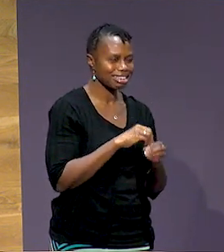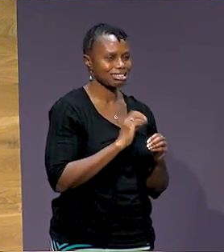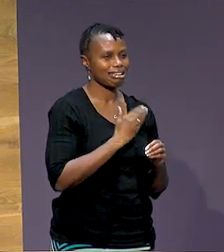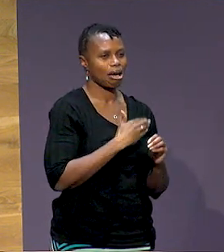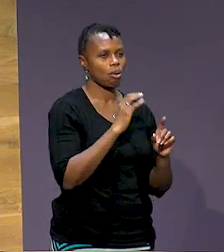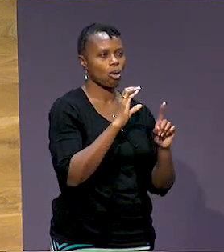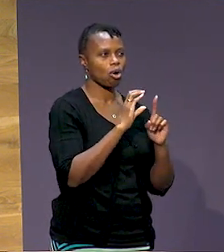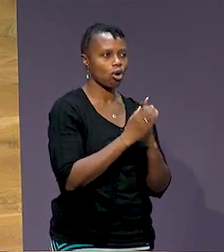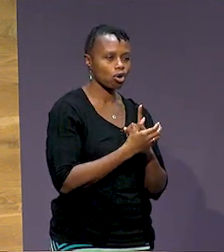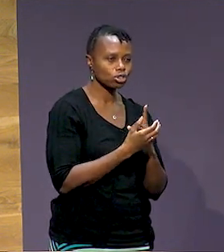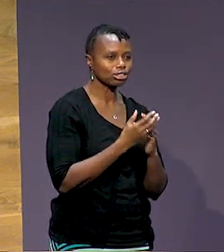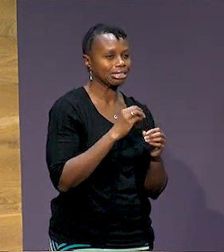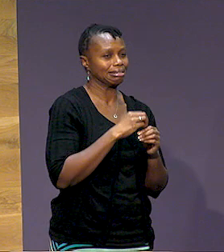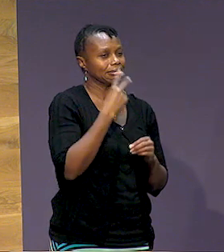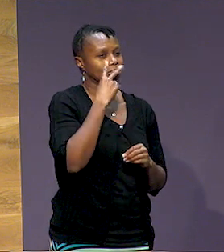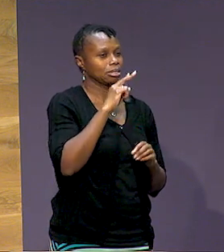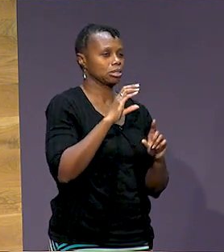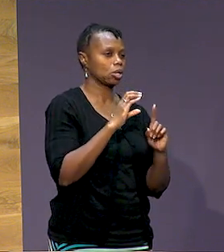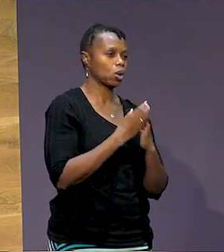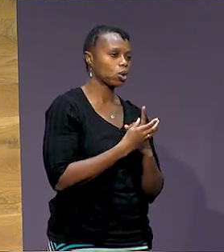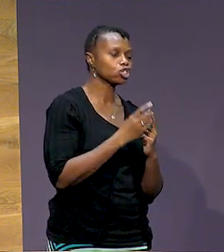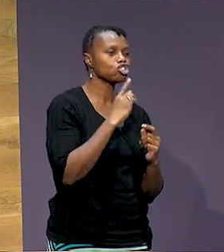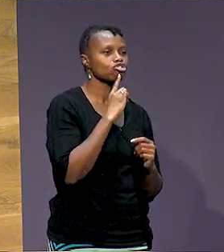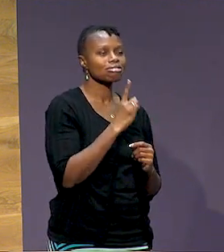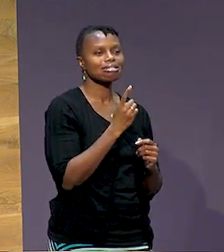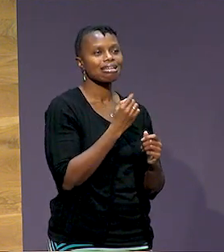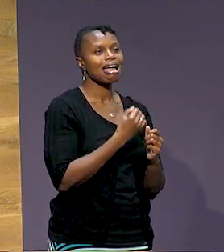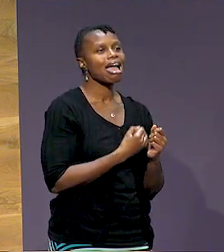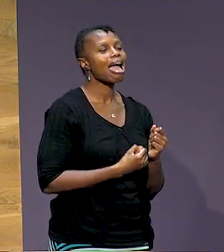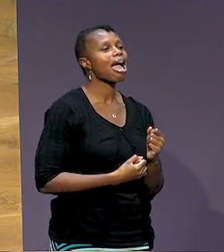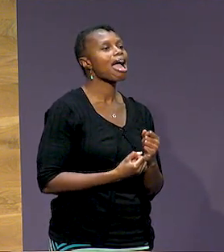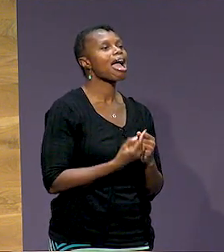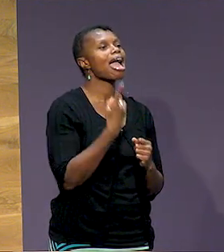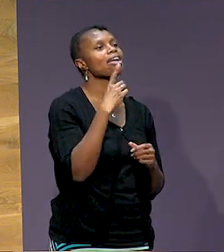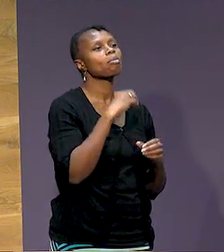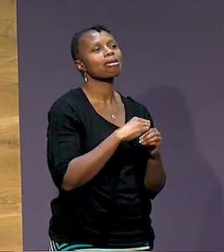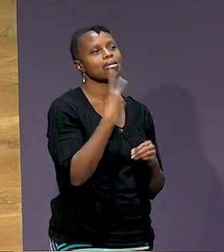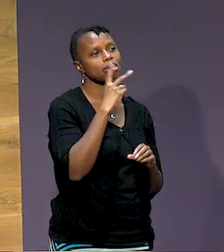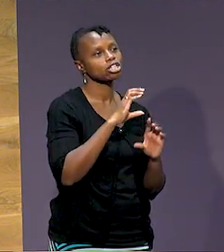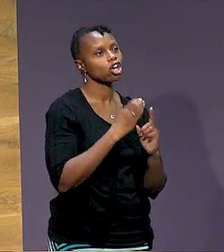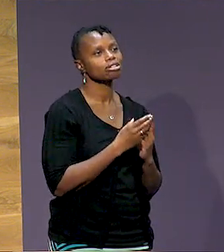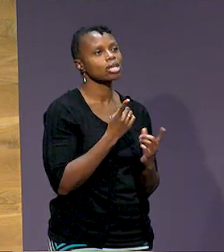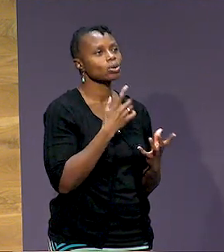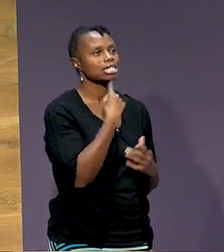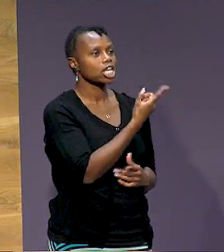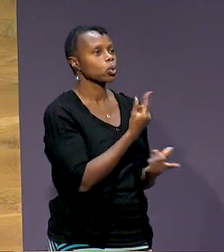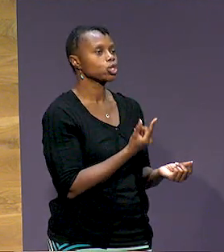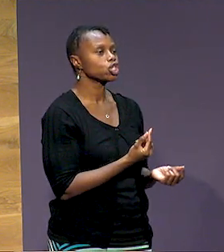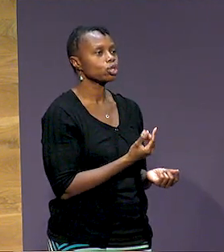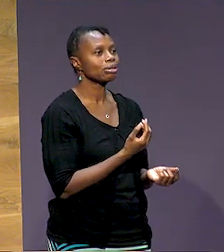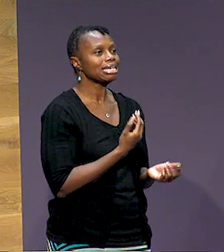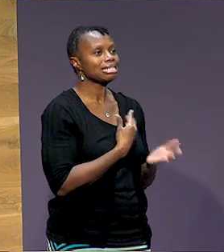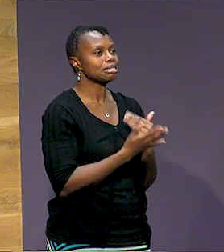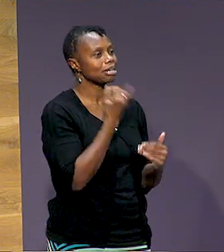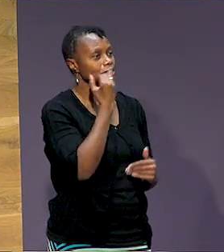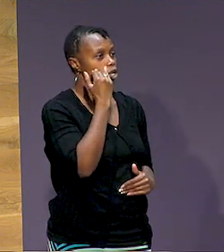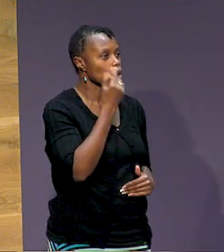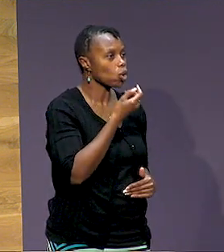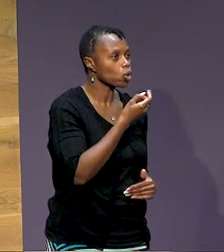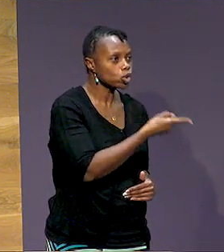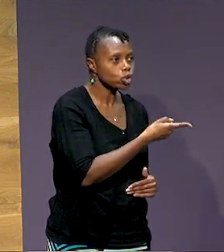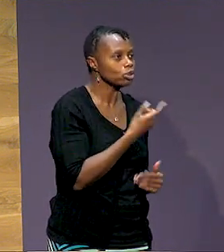culture, in the Mexican culture, everybody loves to tell you what to do, no matter if they don't know you or if you didn't ask them.